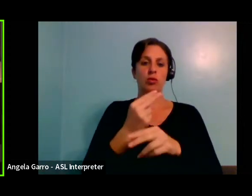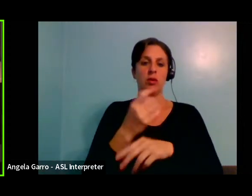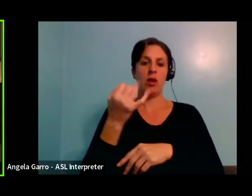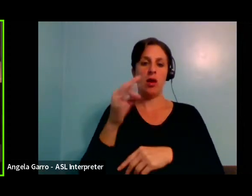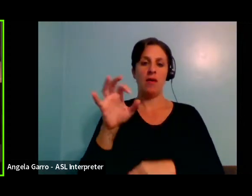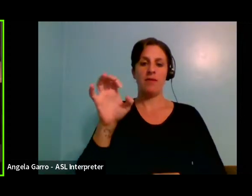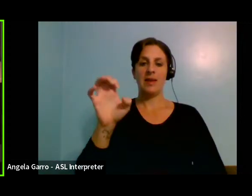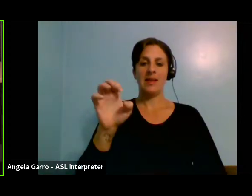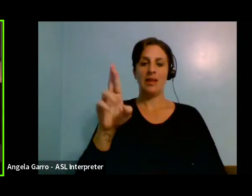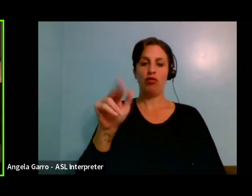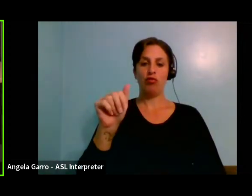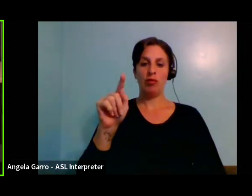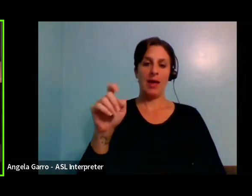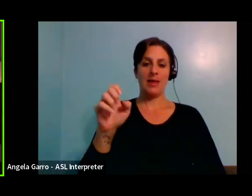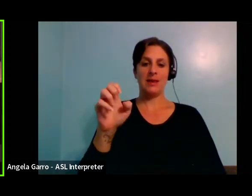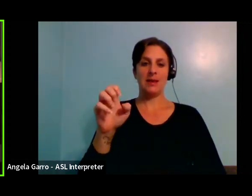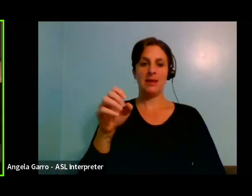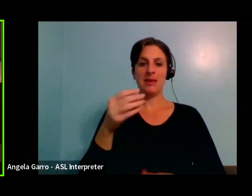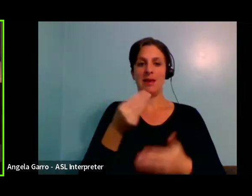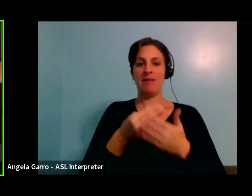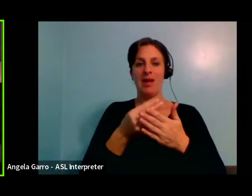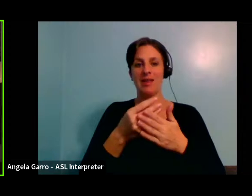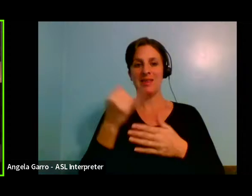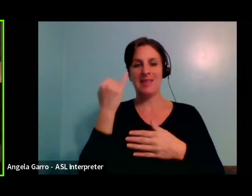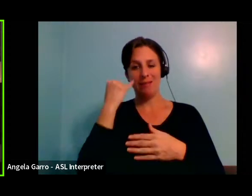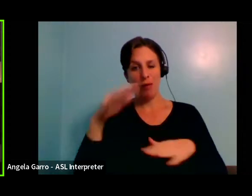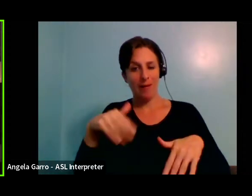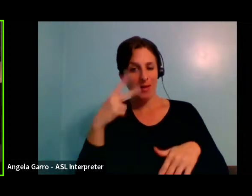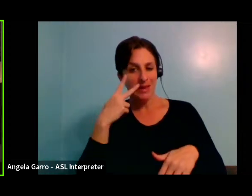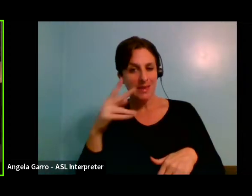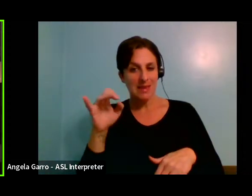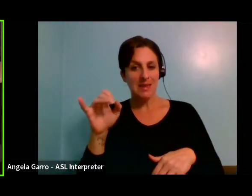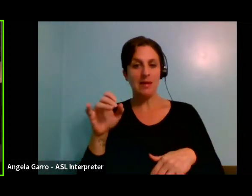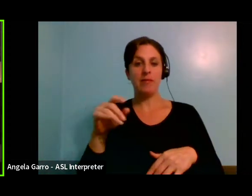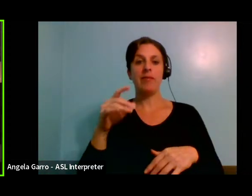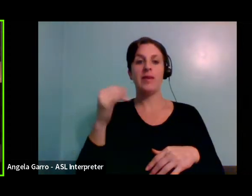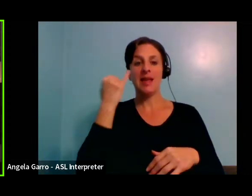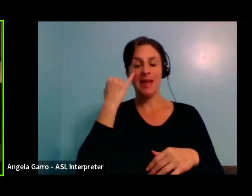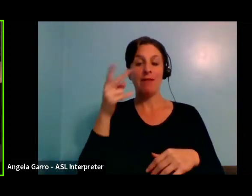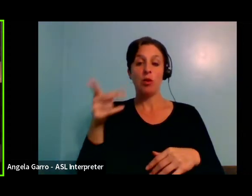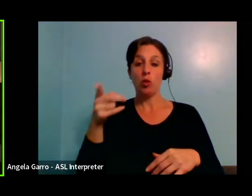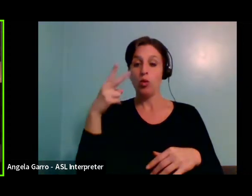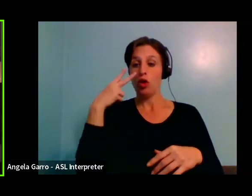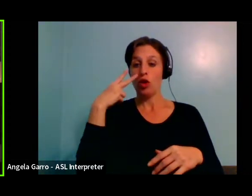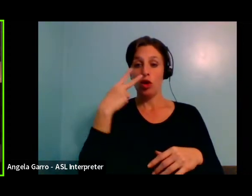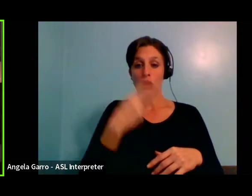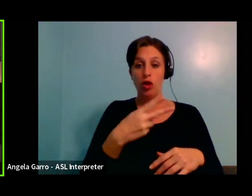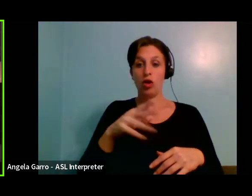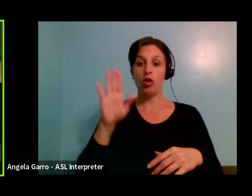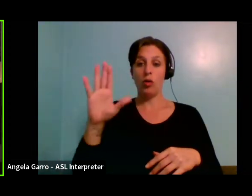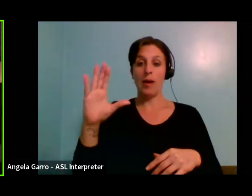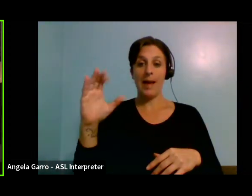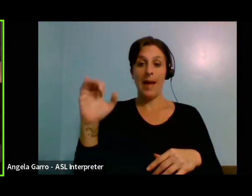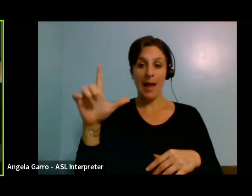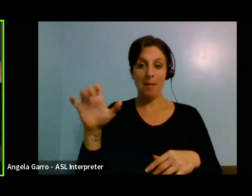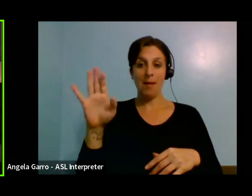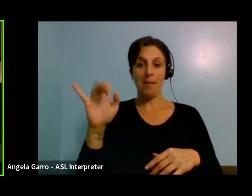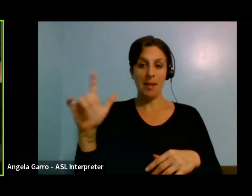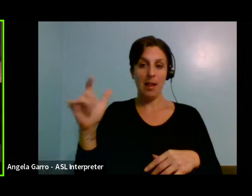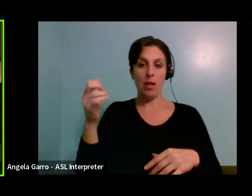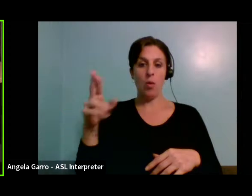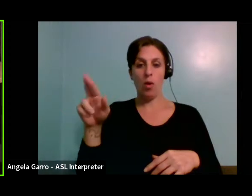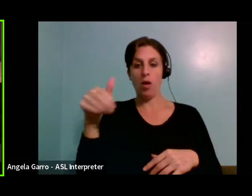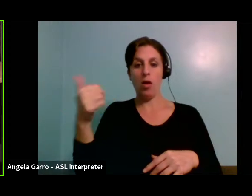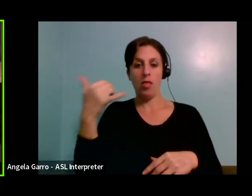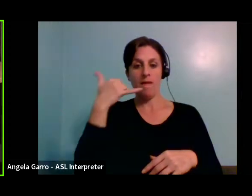funds. E-rate, if you haven't seen it, if you've looked at your cable bill or other